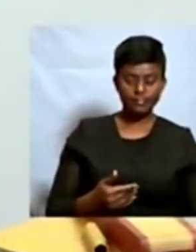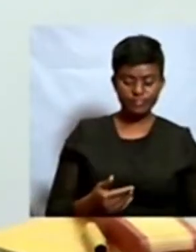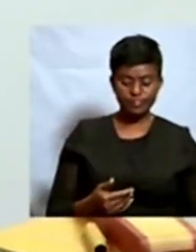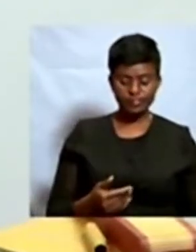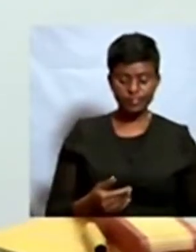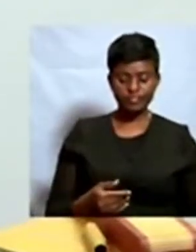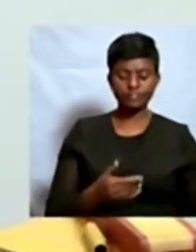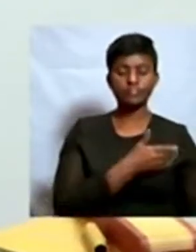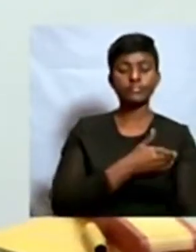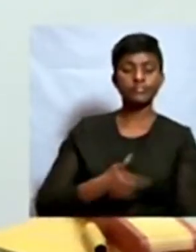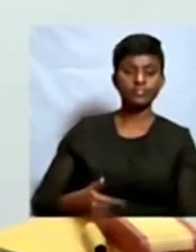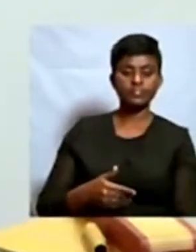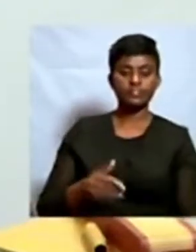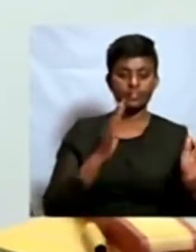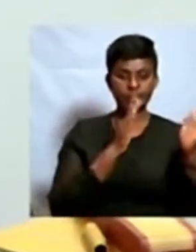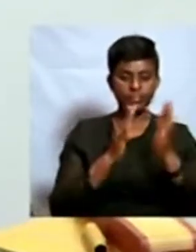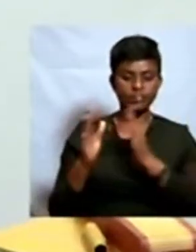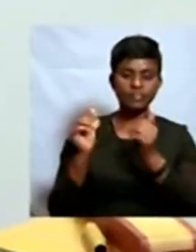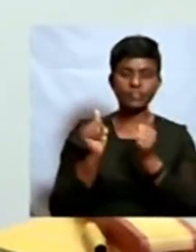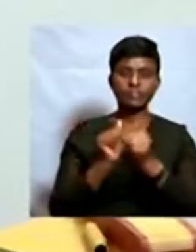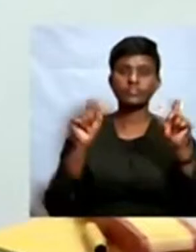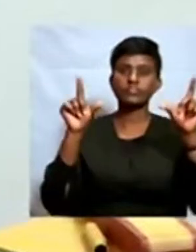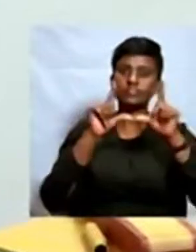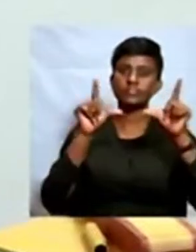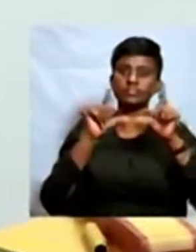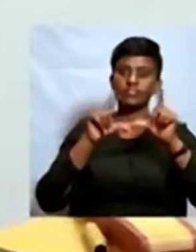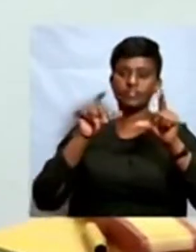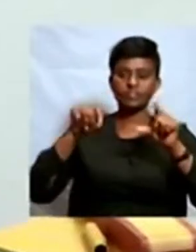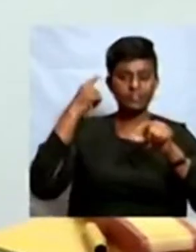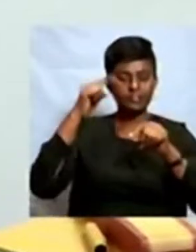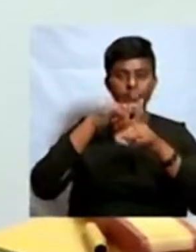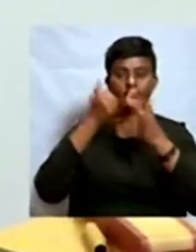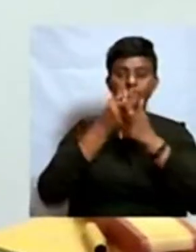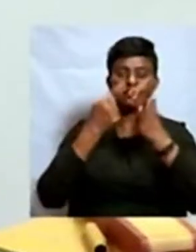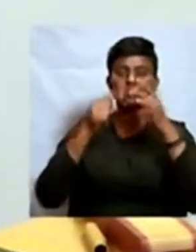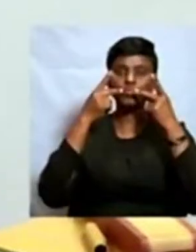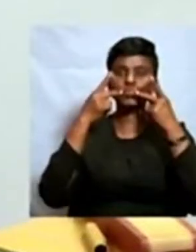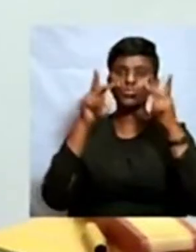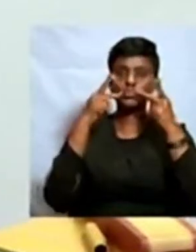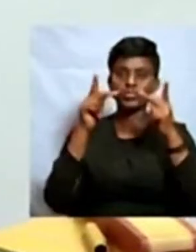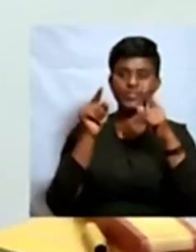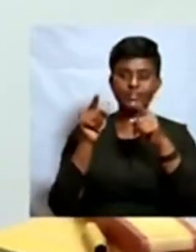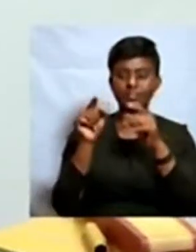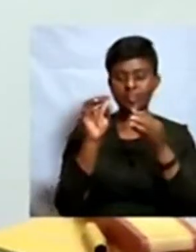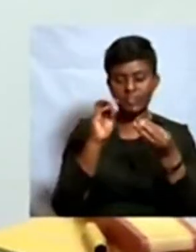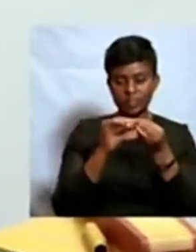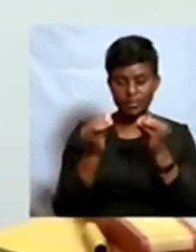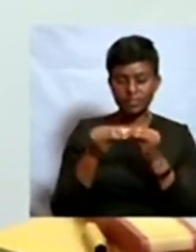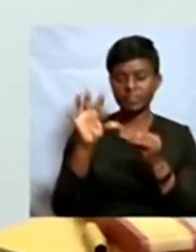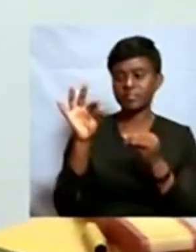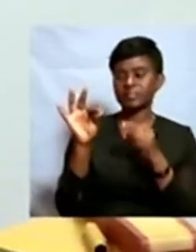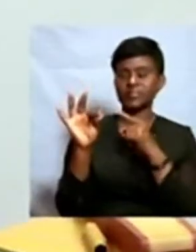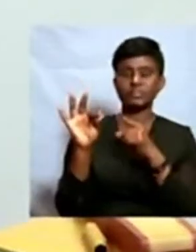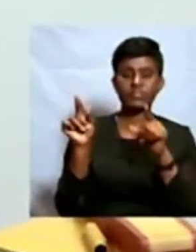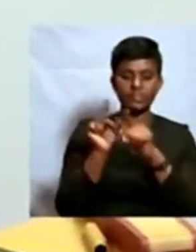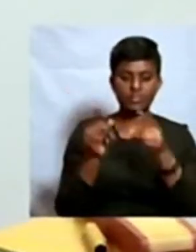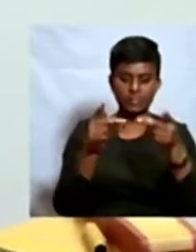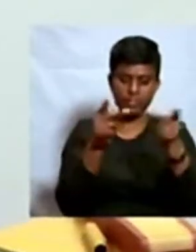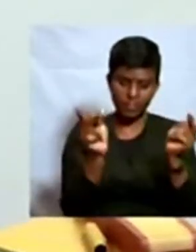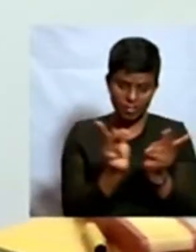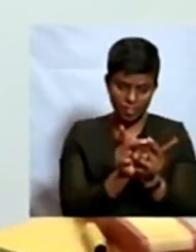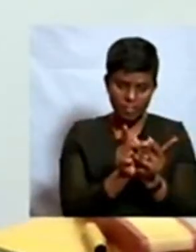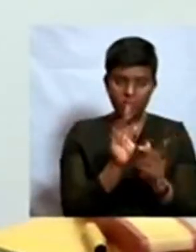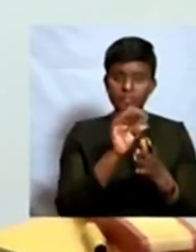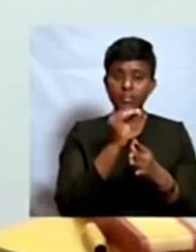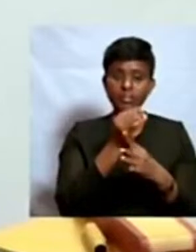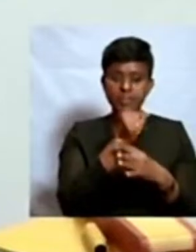strictly measures in terms of licensing requirements for public aerodrome. Section 9, a place or a